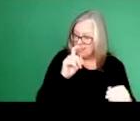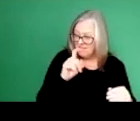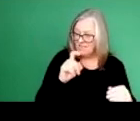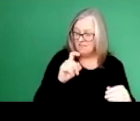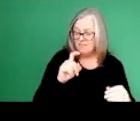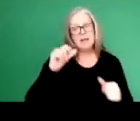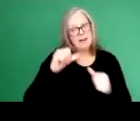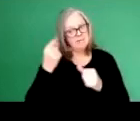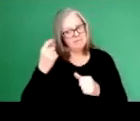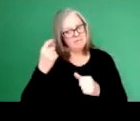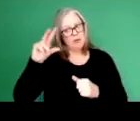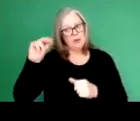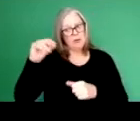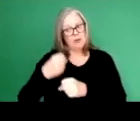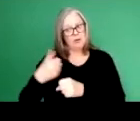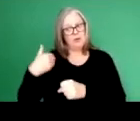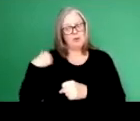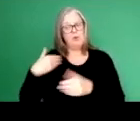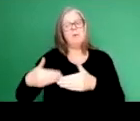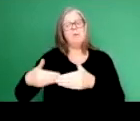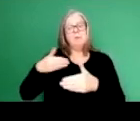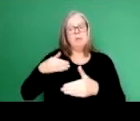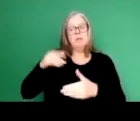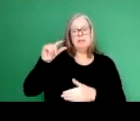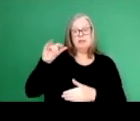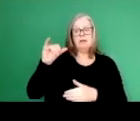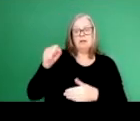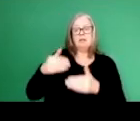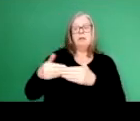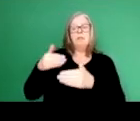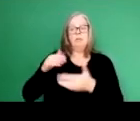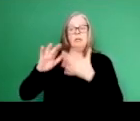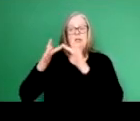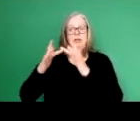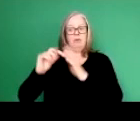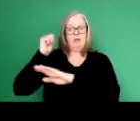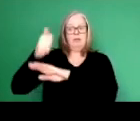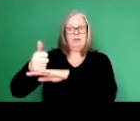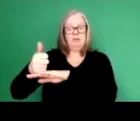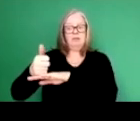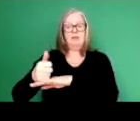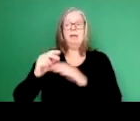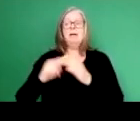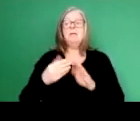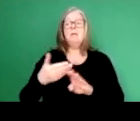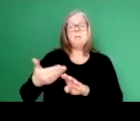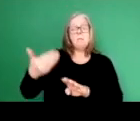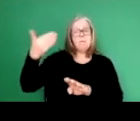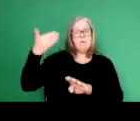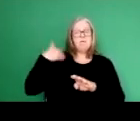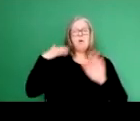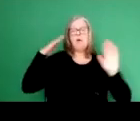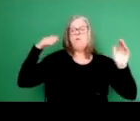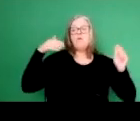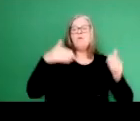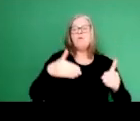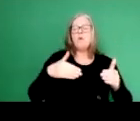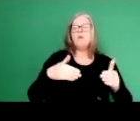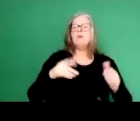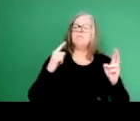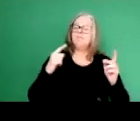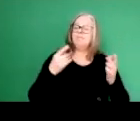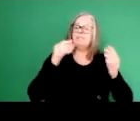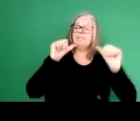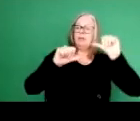Um, and this is pre GIS pre internet. So there was a lot of focus in the early years, which was just about empirical documentation.